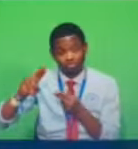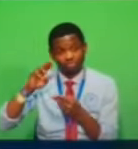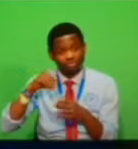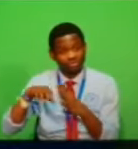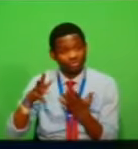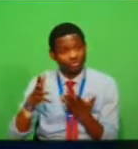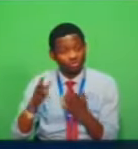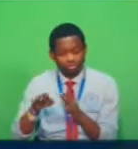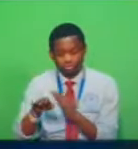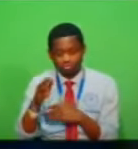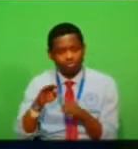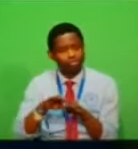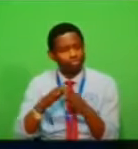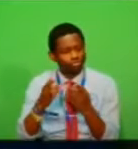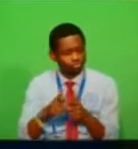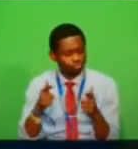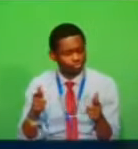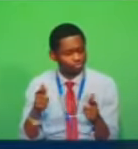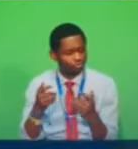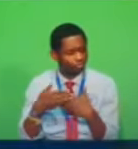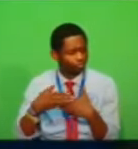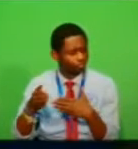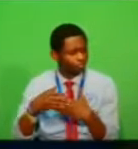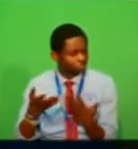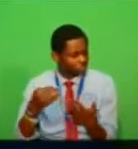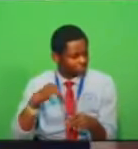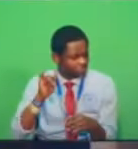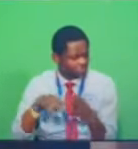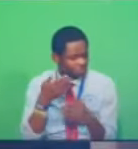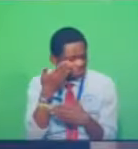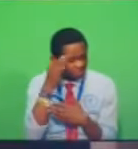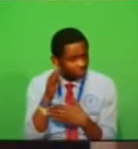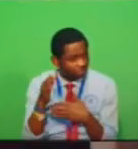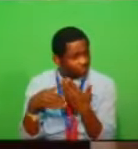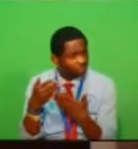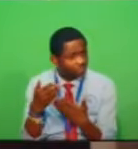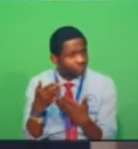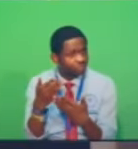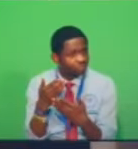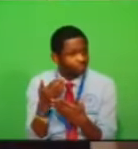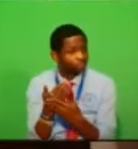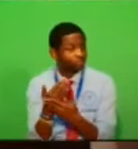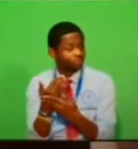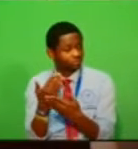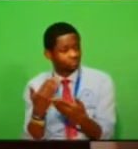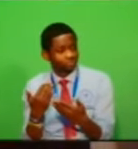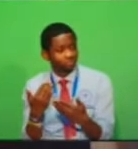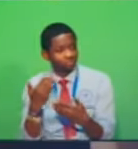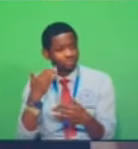God opened up a massive door. At the time, I didn't realize it. But even before then, let me take a step back.